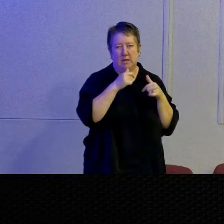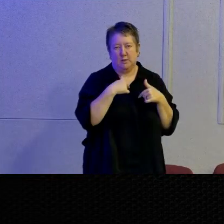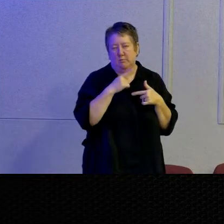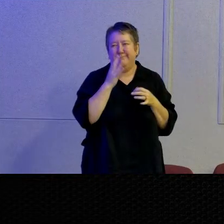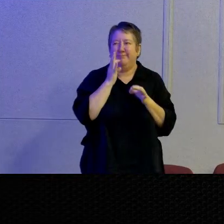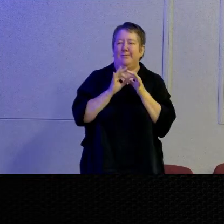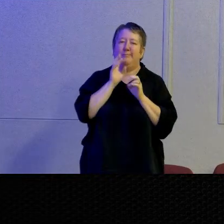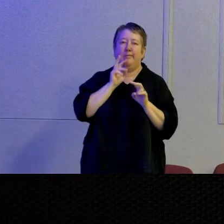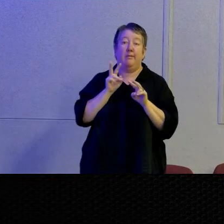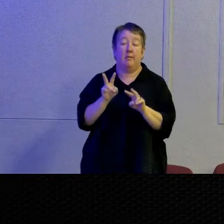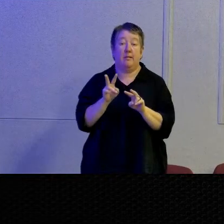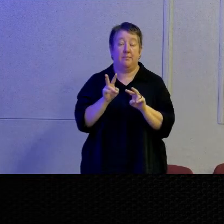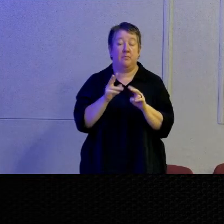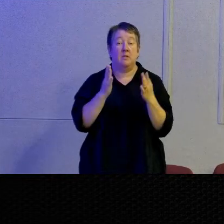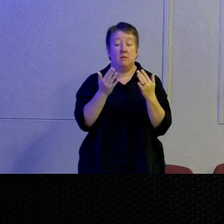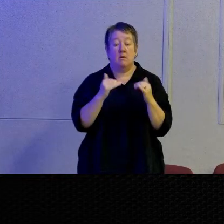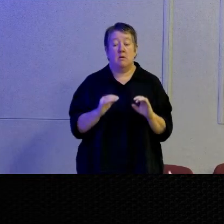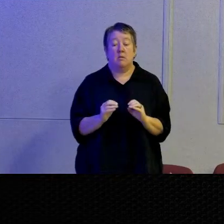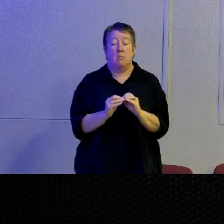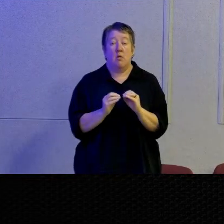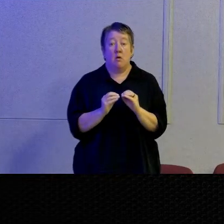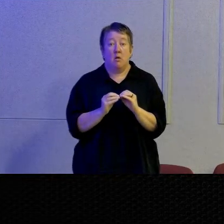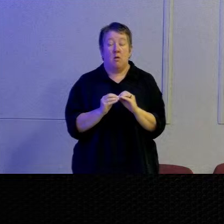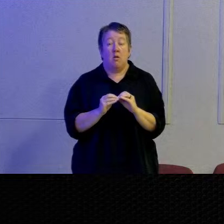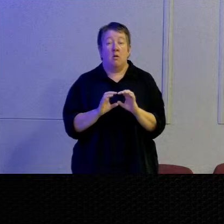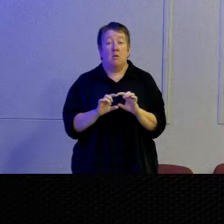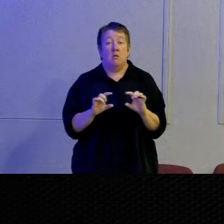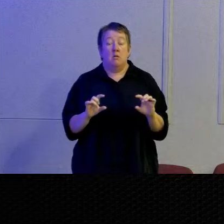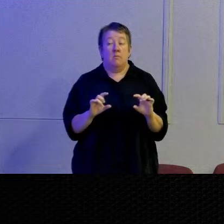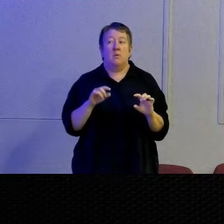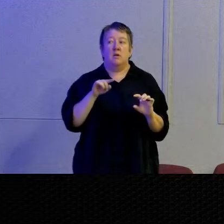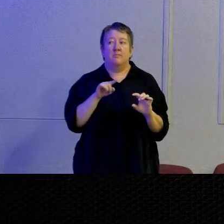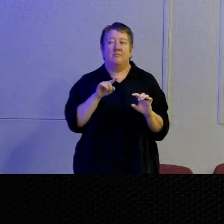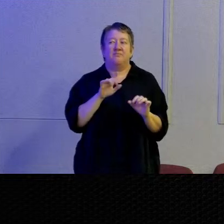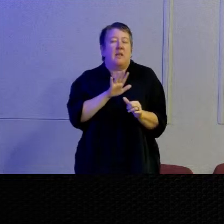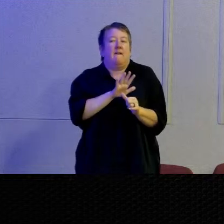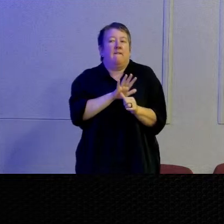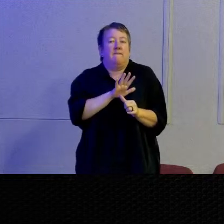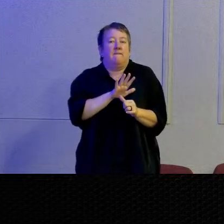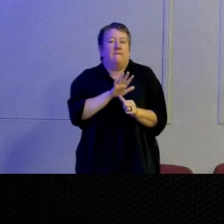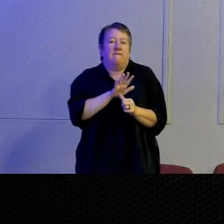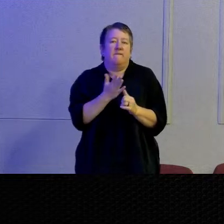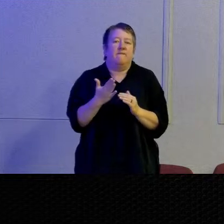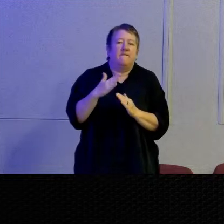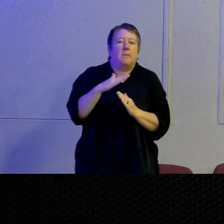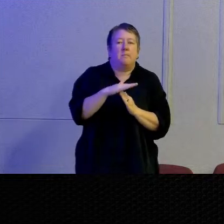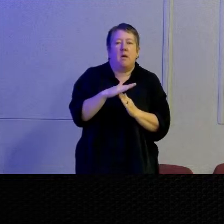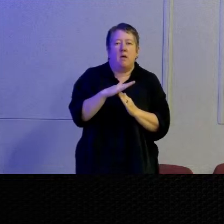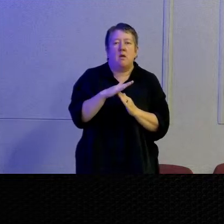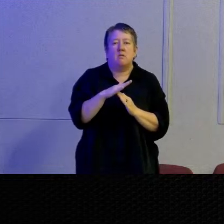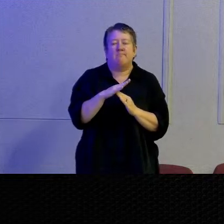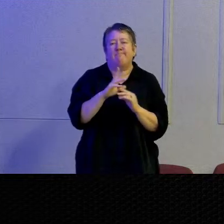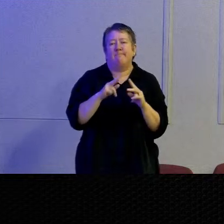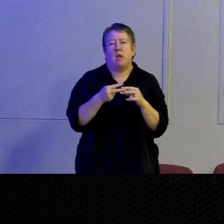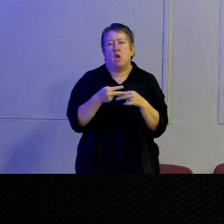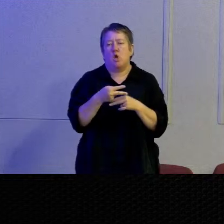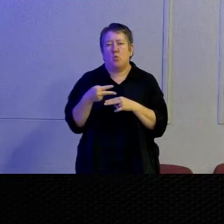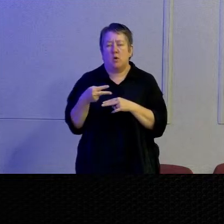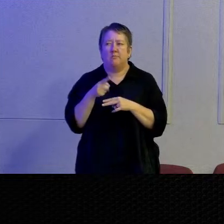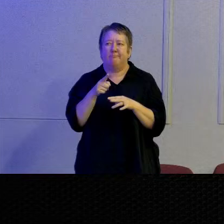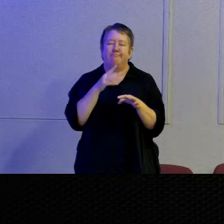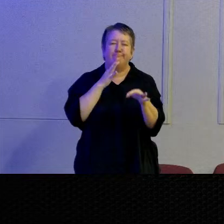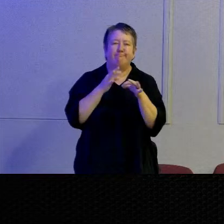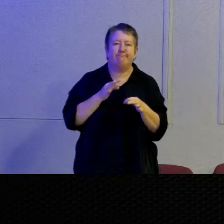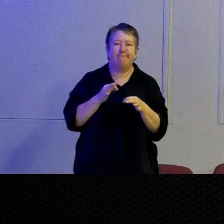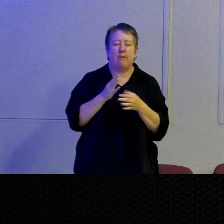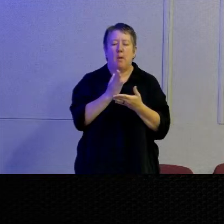But at the bottom there you have the fundamental equation which describes the interactions of the